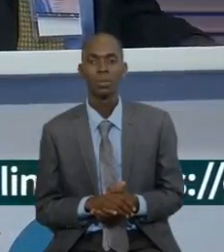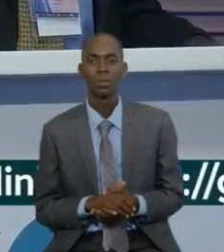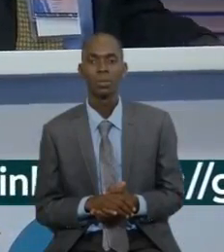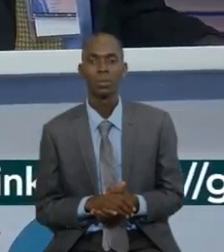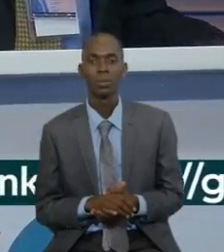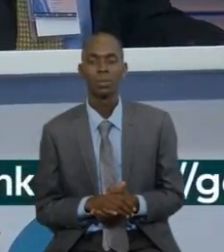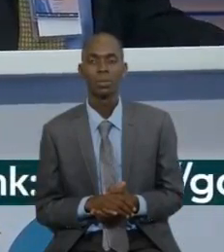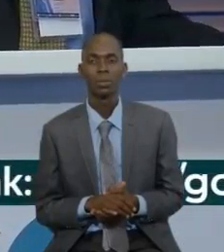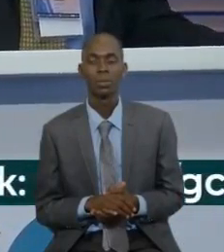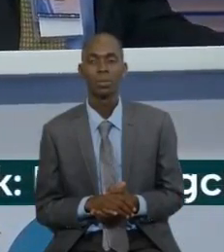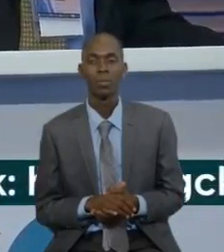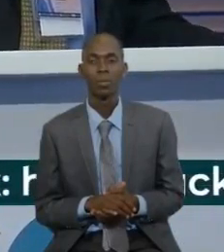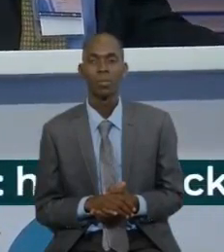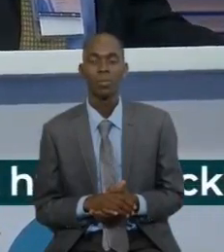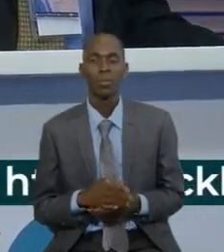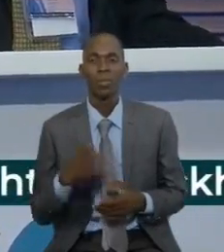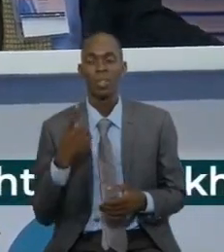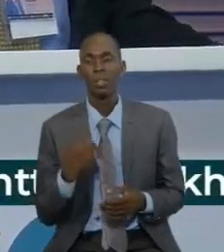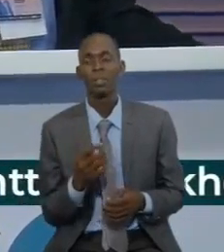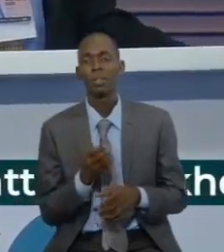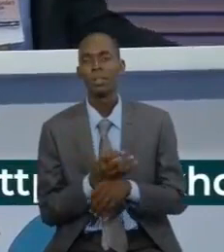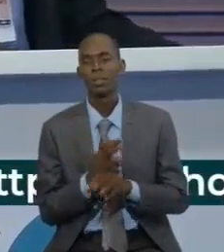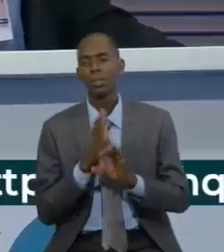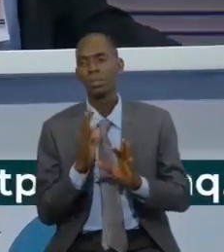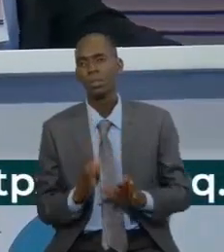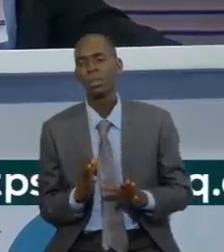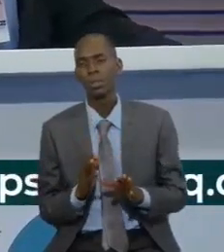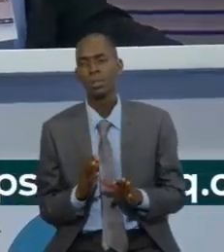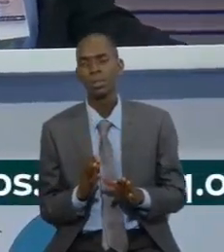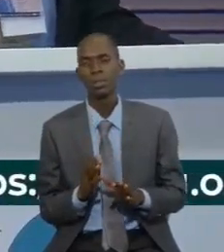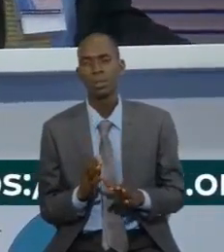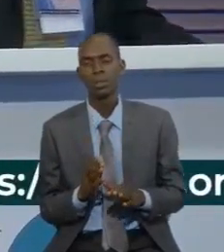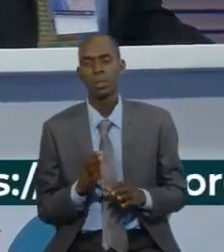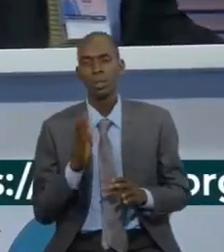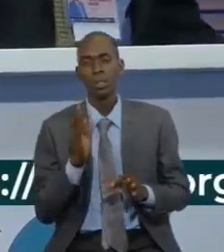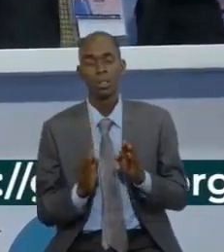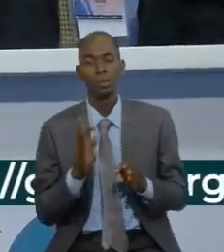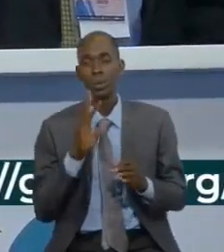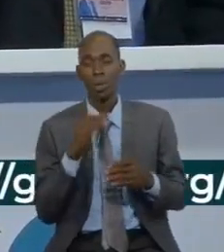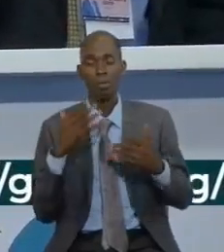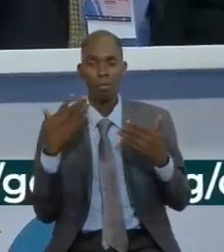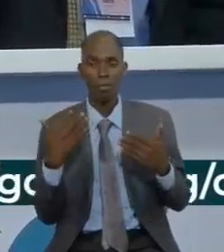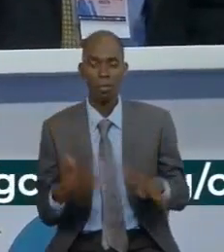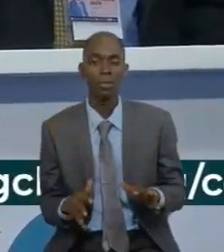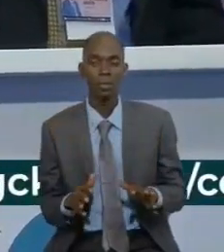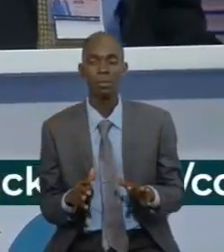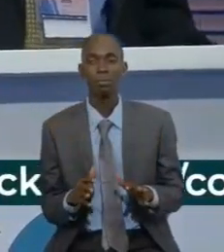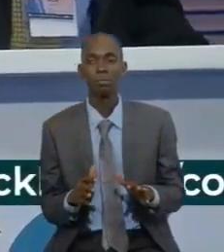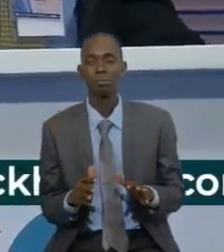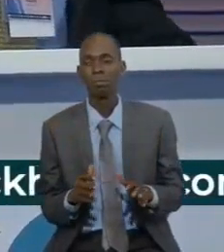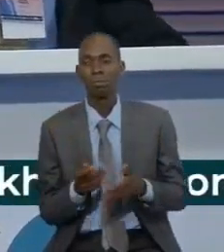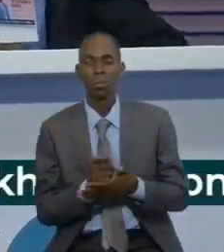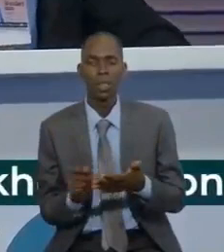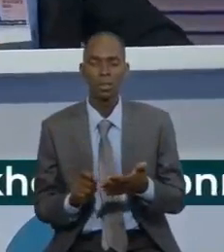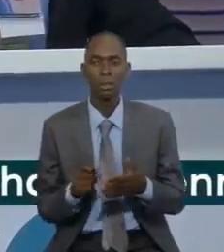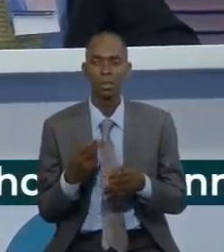The counselors team on my right hand, if you are true, let me signify by waving at me so as to